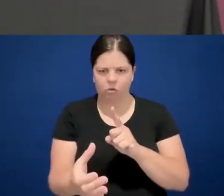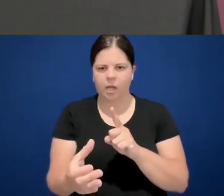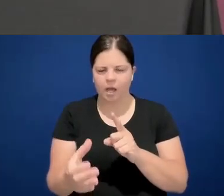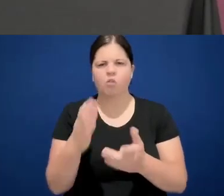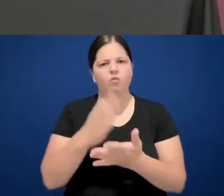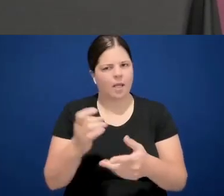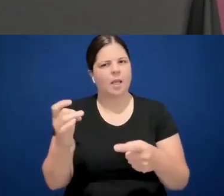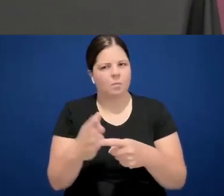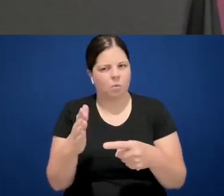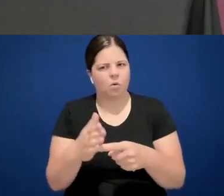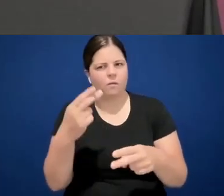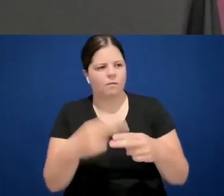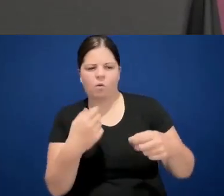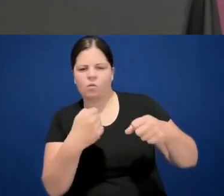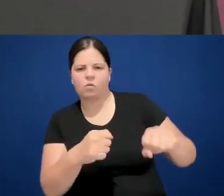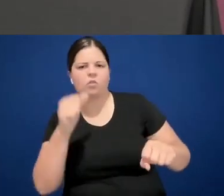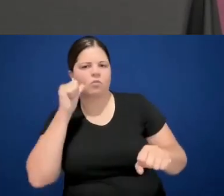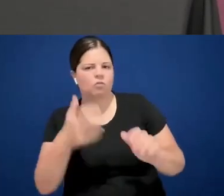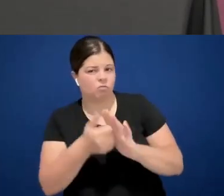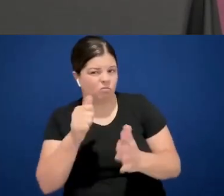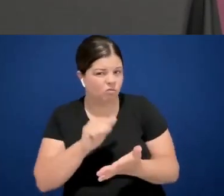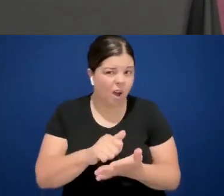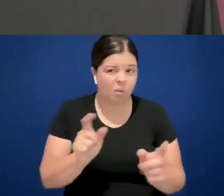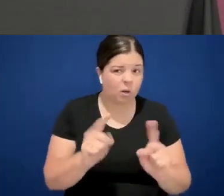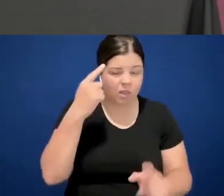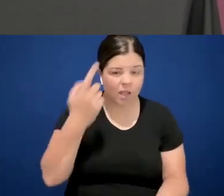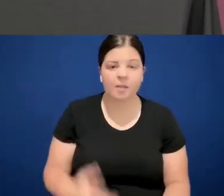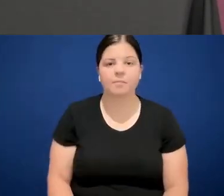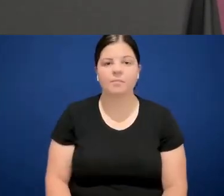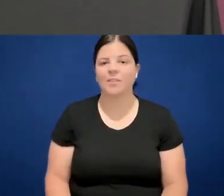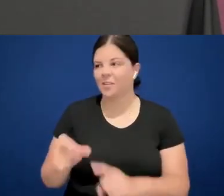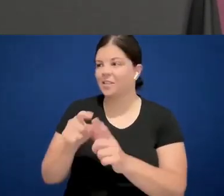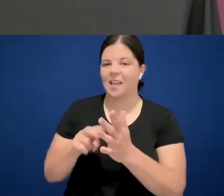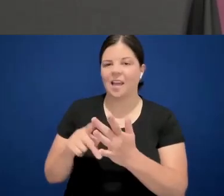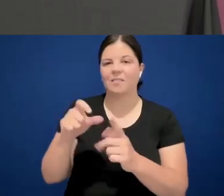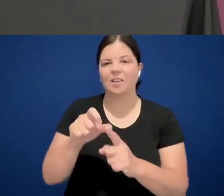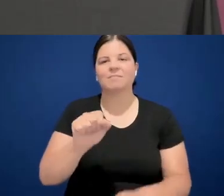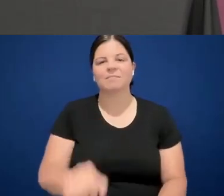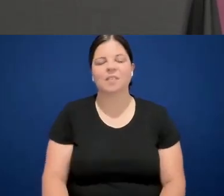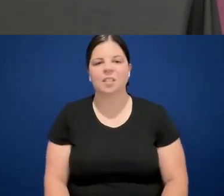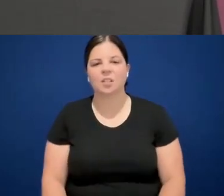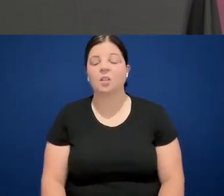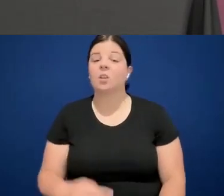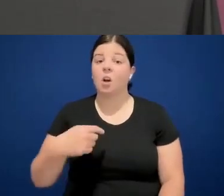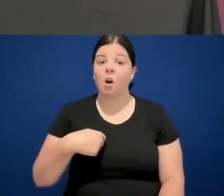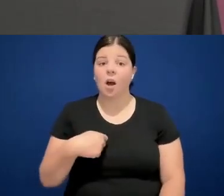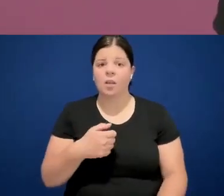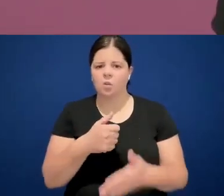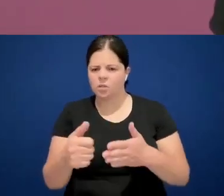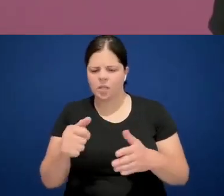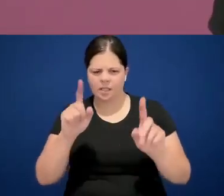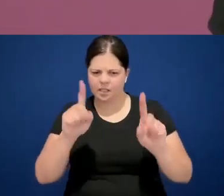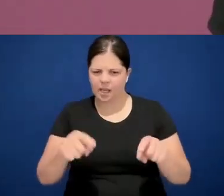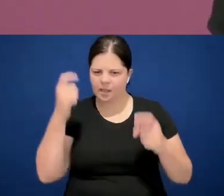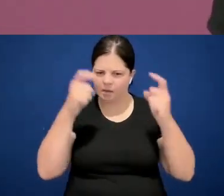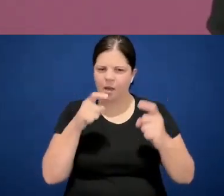prevention? Perhaps David? Perhaps I start off by identifying how much of an issue it is.